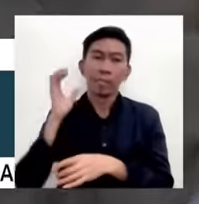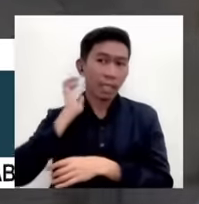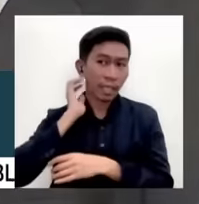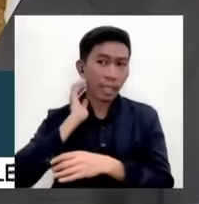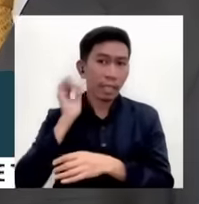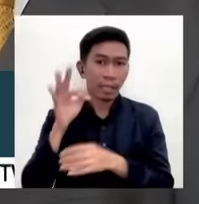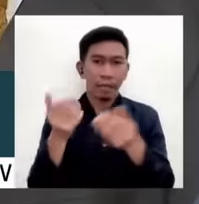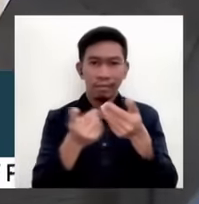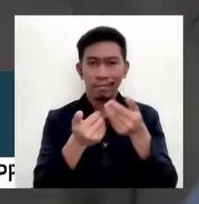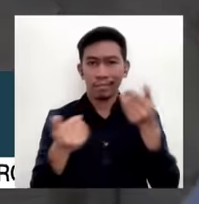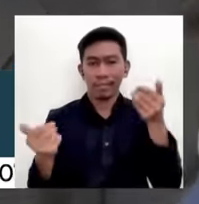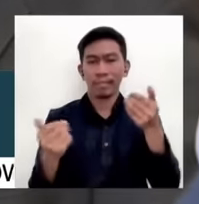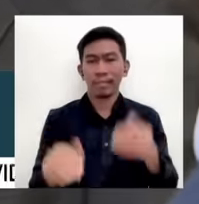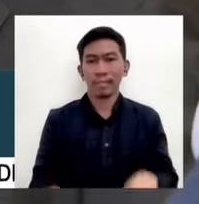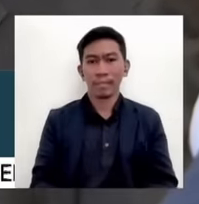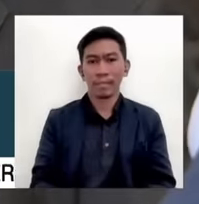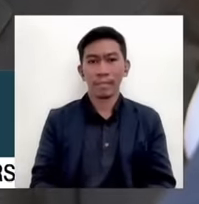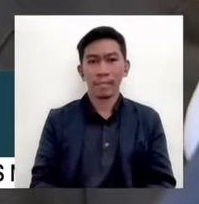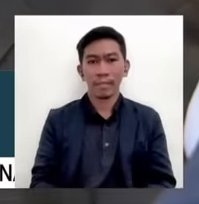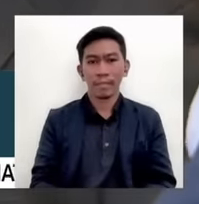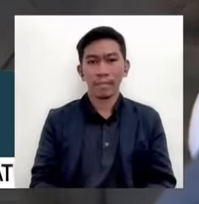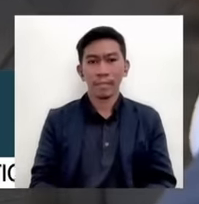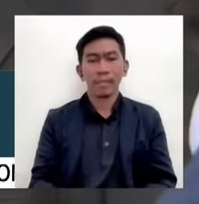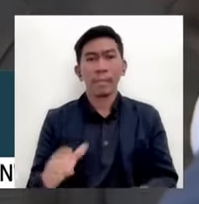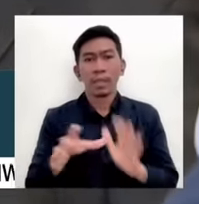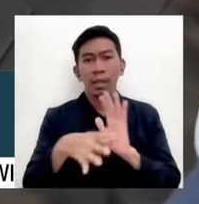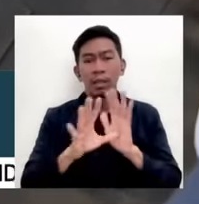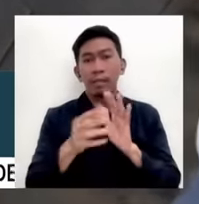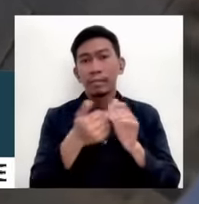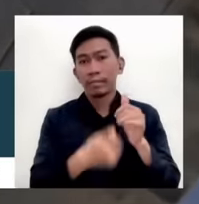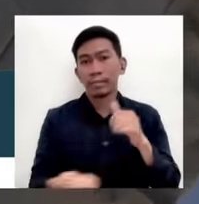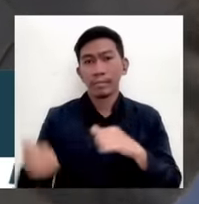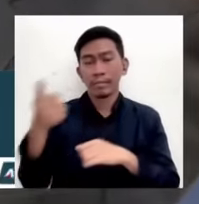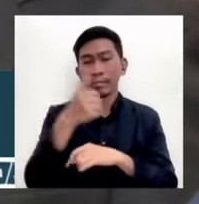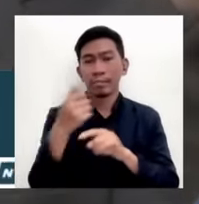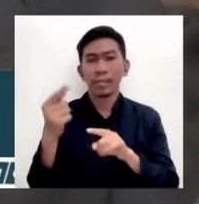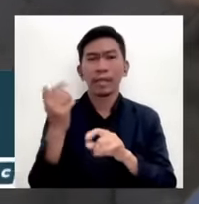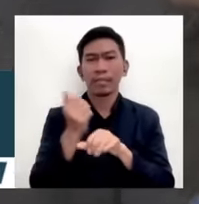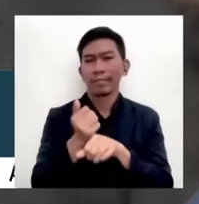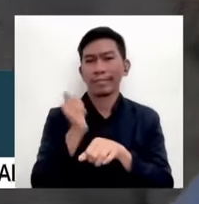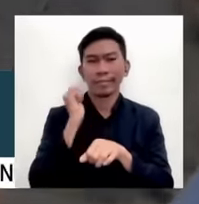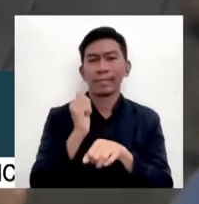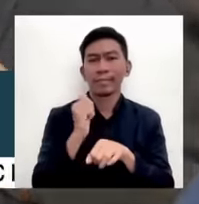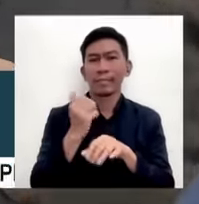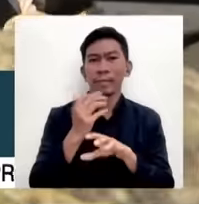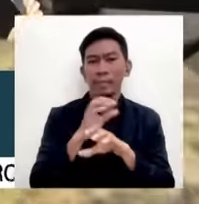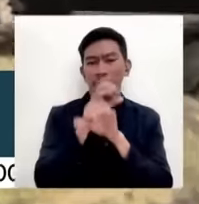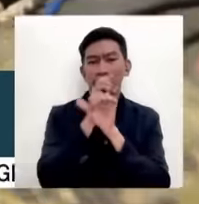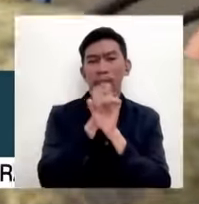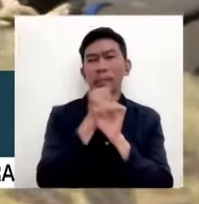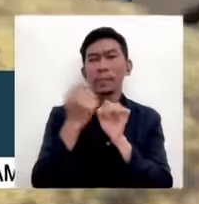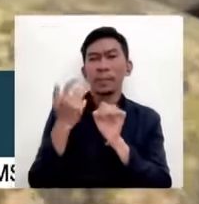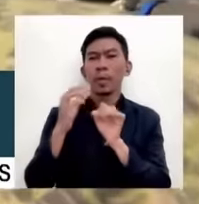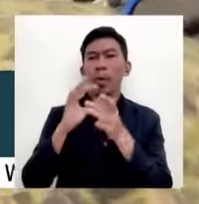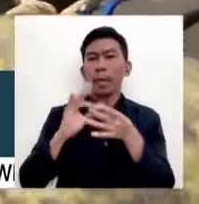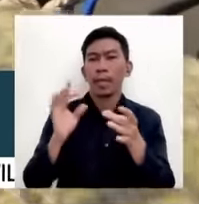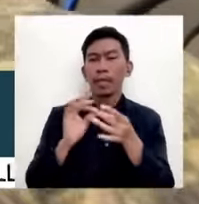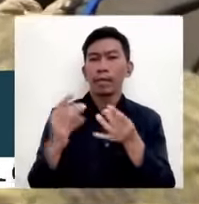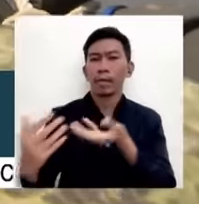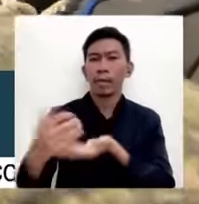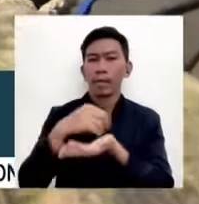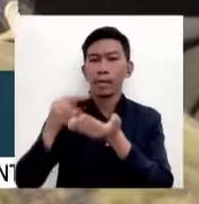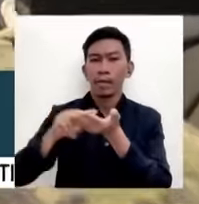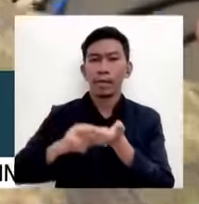dito. Commission on Elections Chairperson George Garcia refused to comment on the gathering of signatures for the secession of